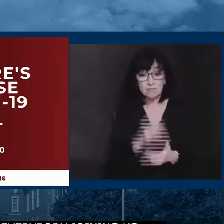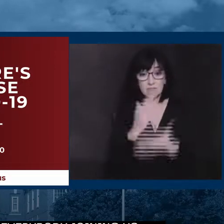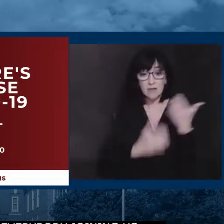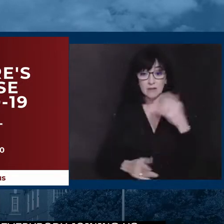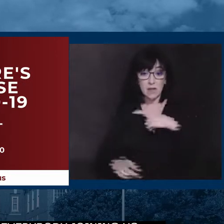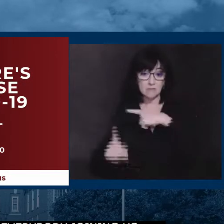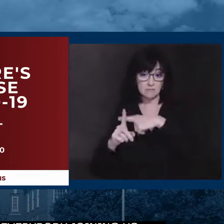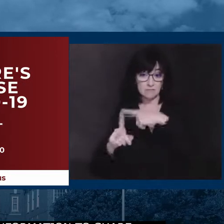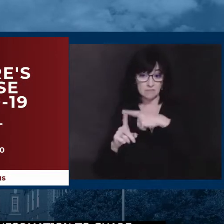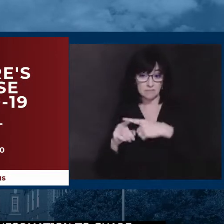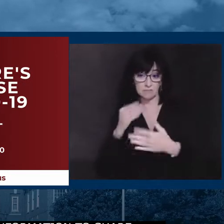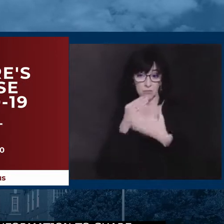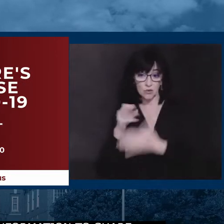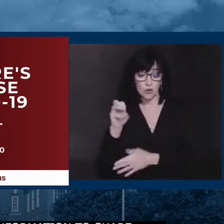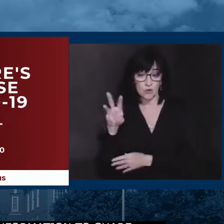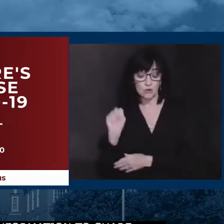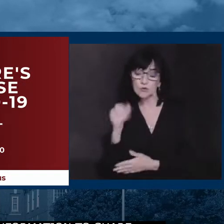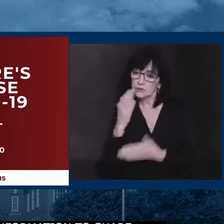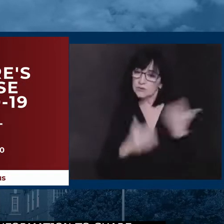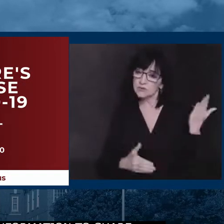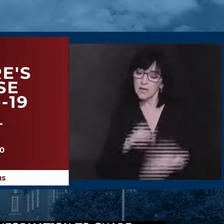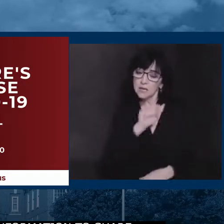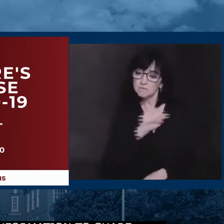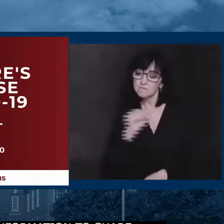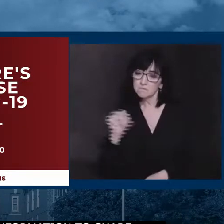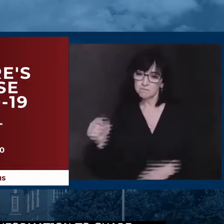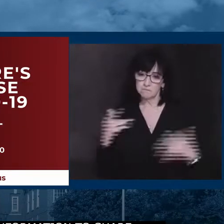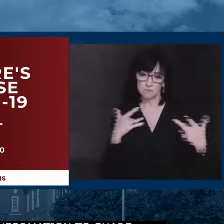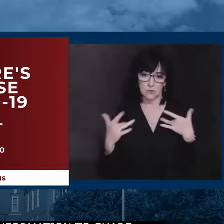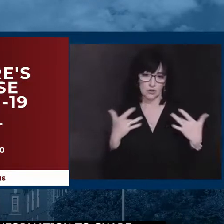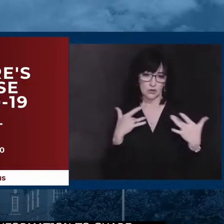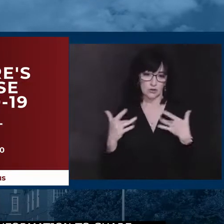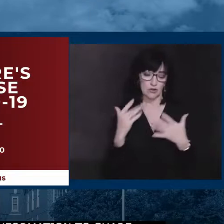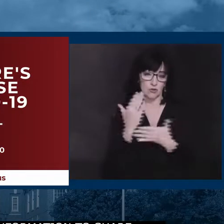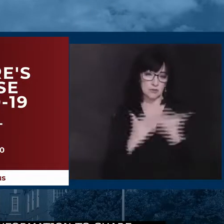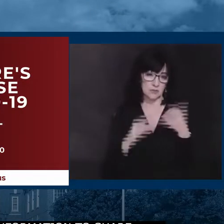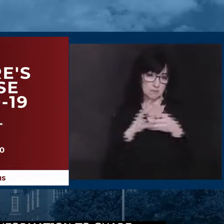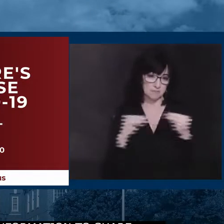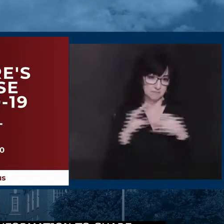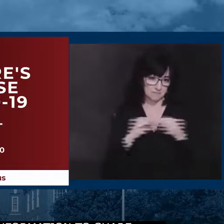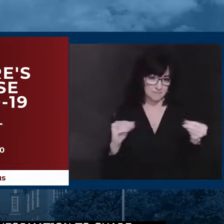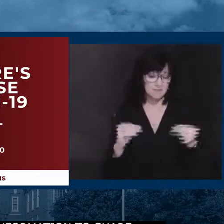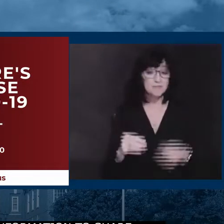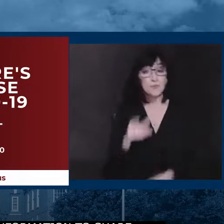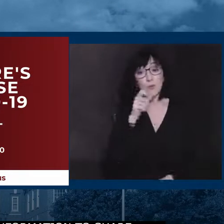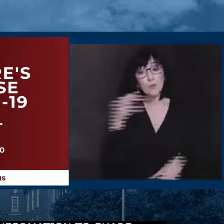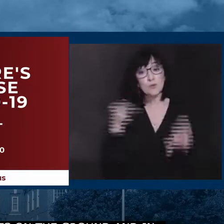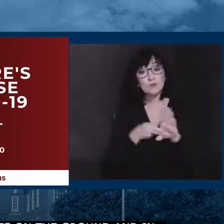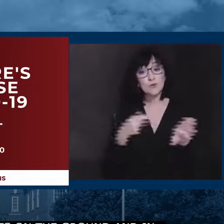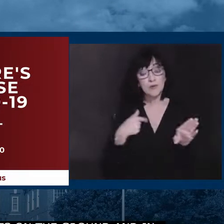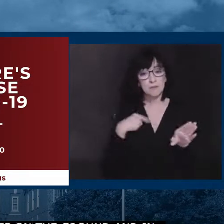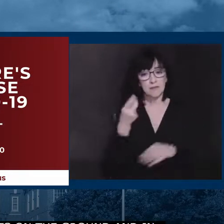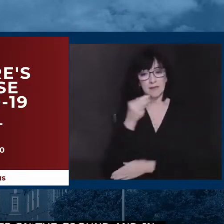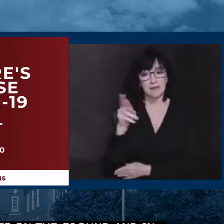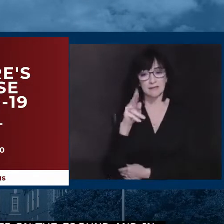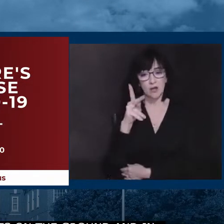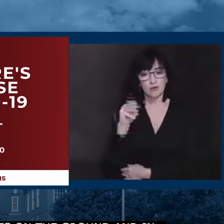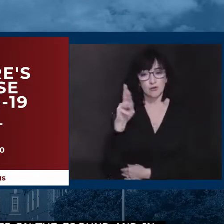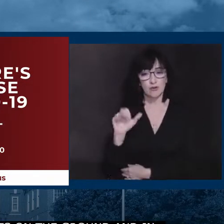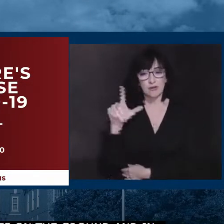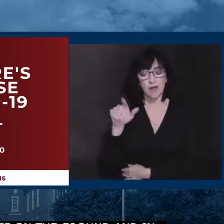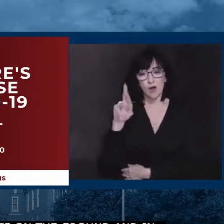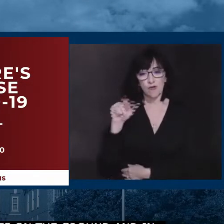facts on the ground in our state. I'm joined once again by Dr. Karyl Rattay, who is our Director of the Division of Public